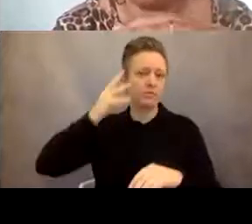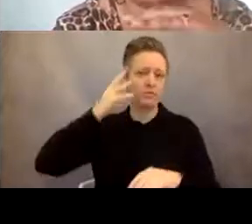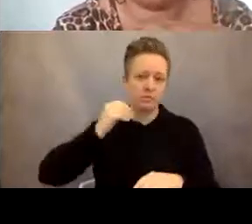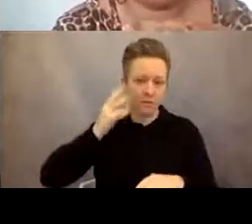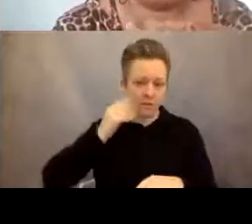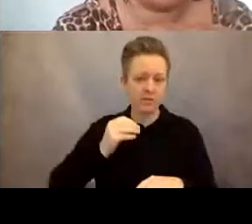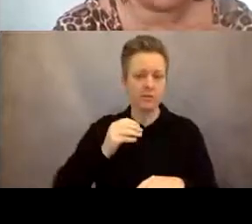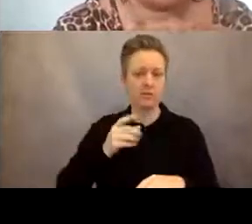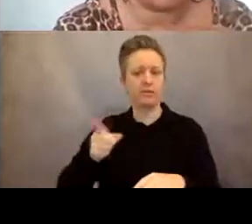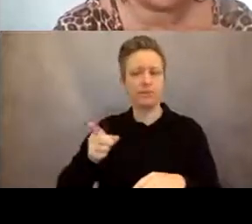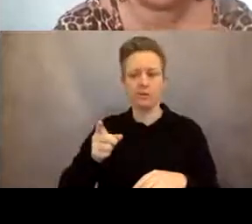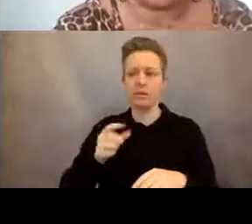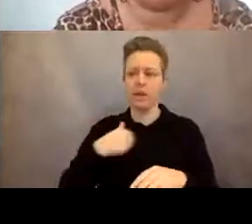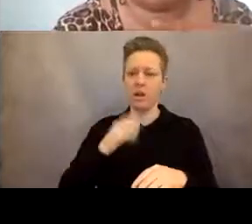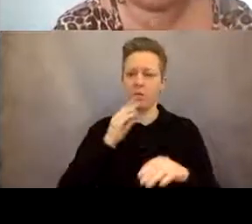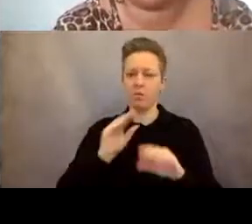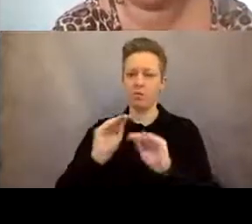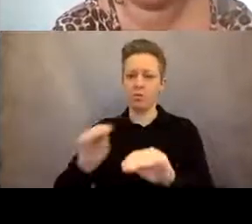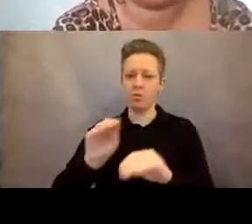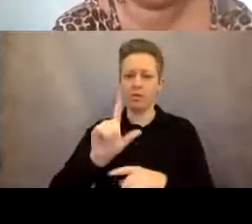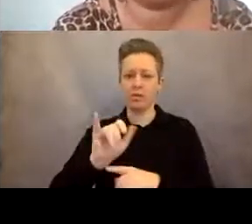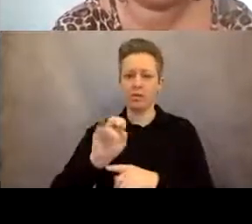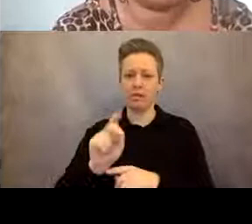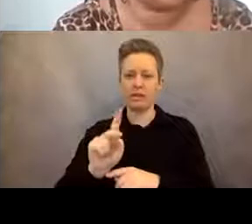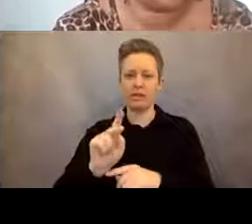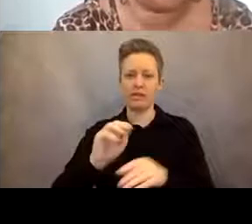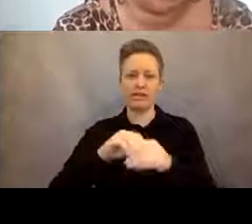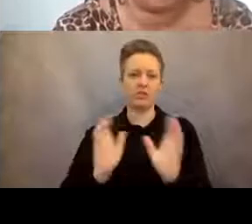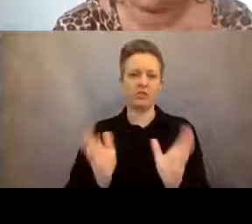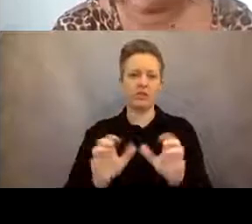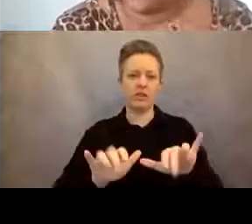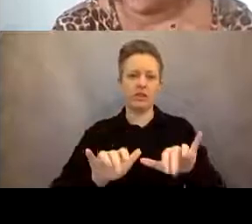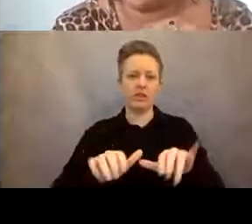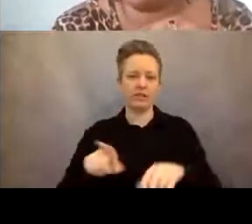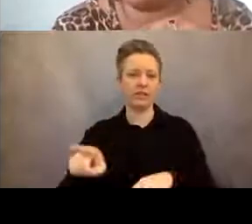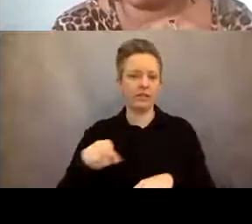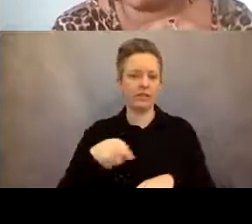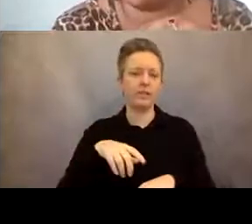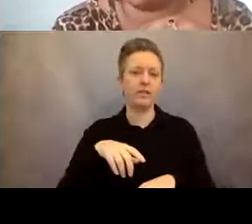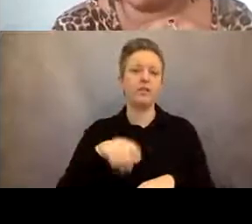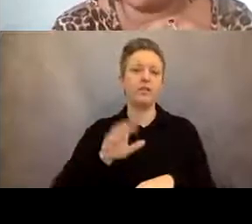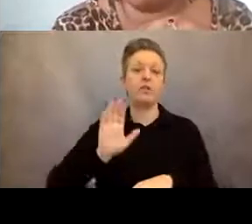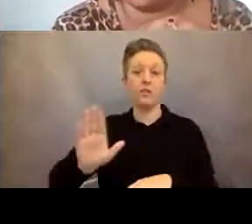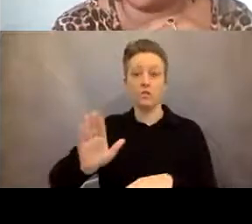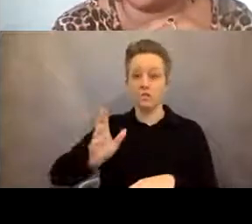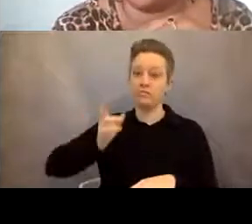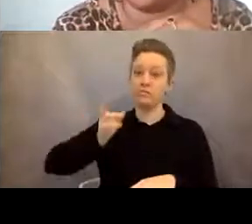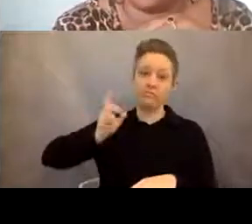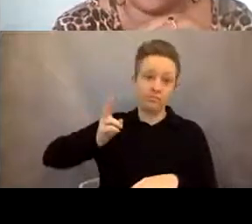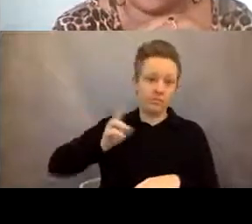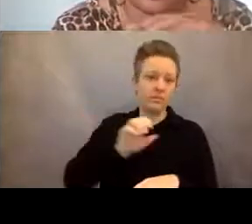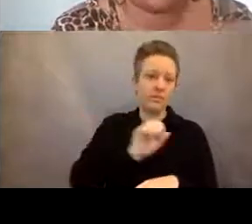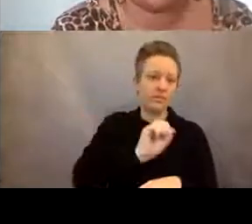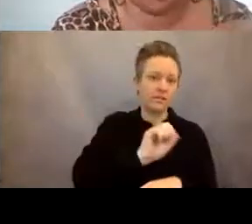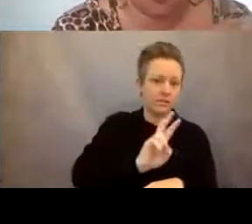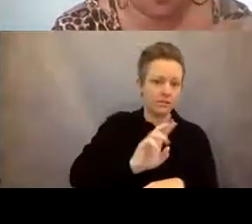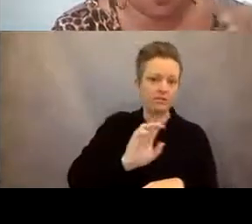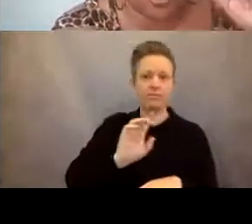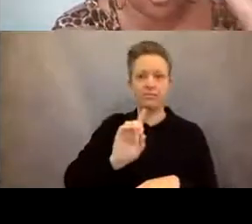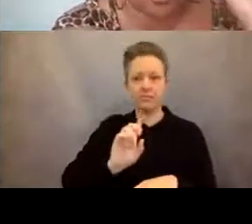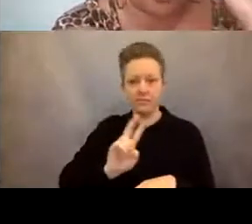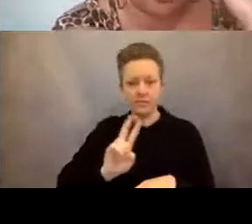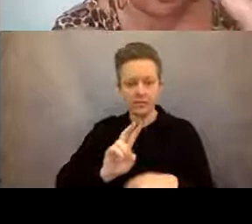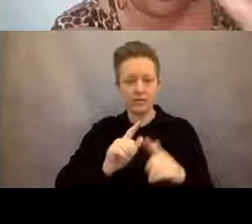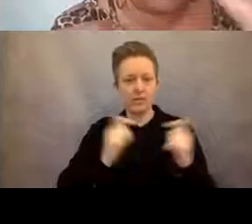experienced, but the multiple layers of systemic violence that she experienced as well. I know there was one story in particular that she